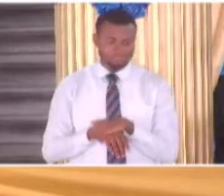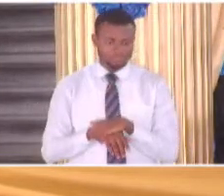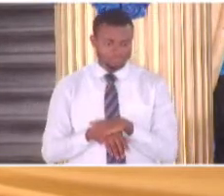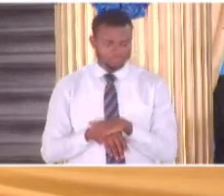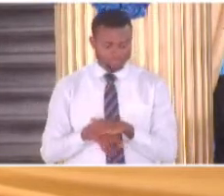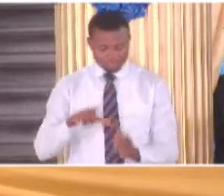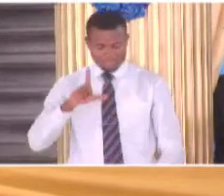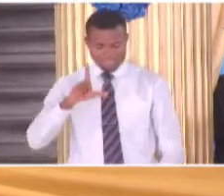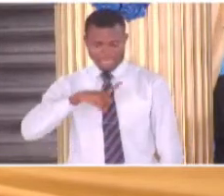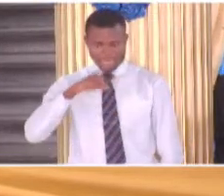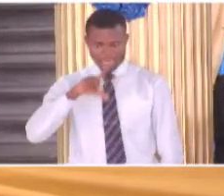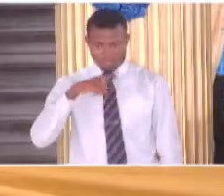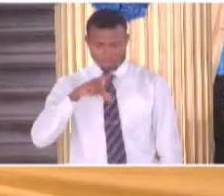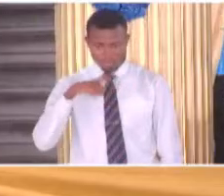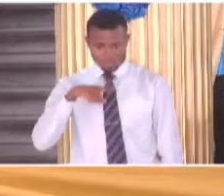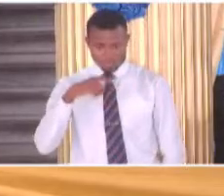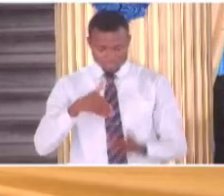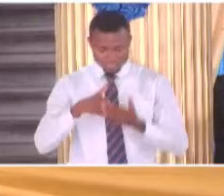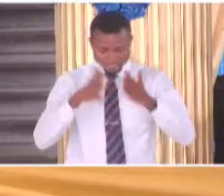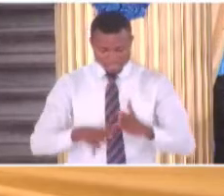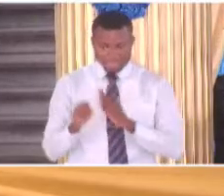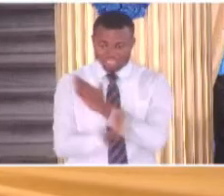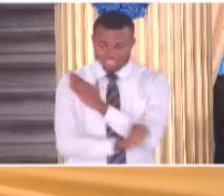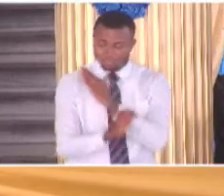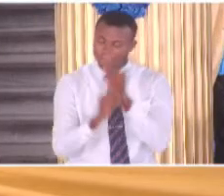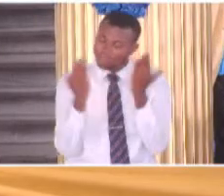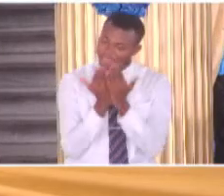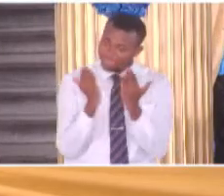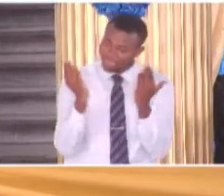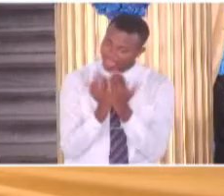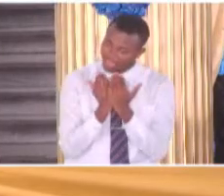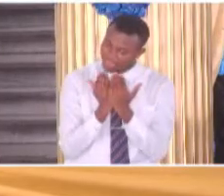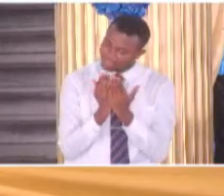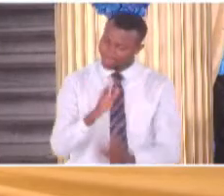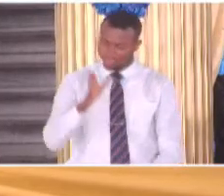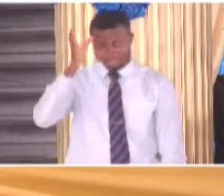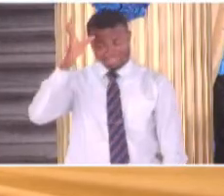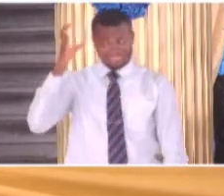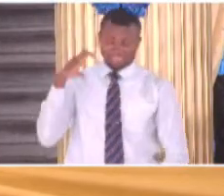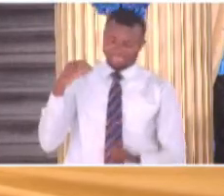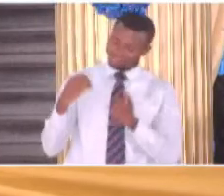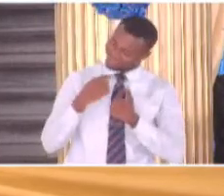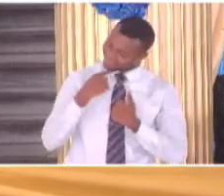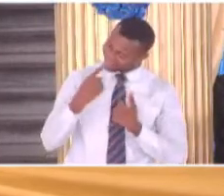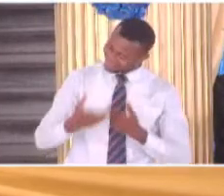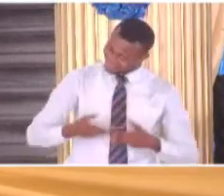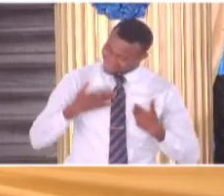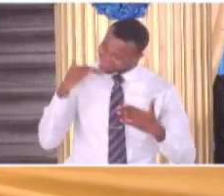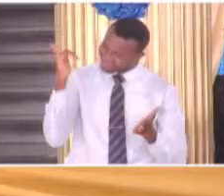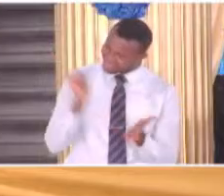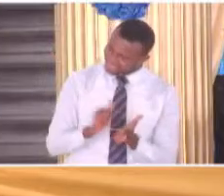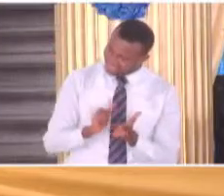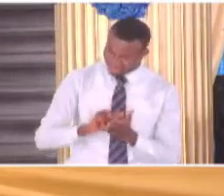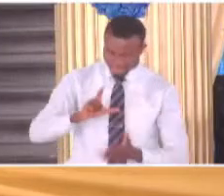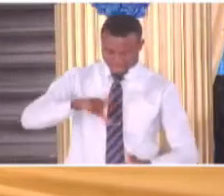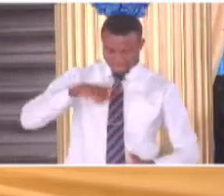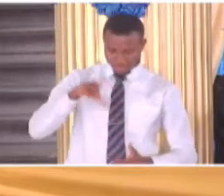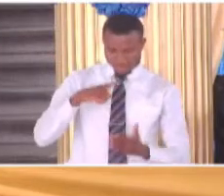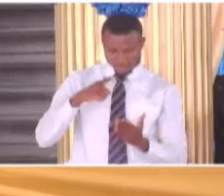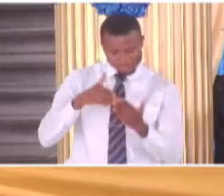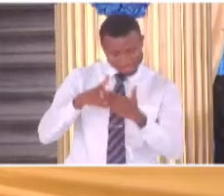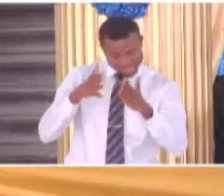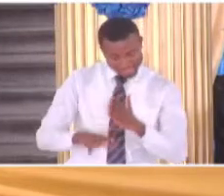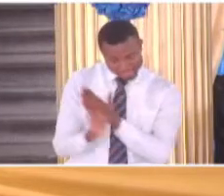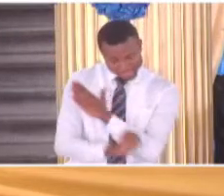Legon Leadership Academy. Madam Chancellor, I am pleased to announce that the Legon Leadership Academy